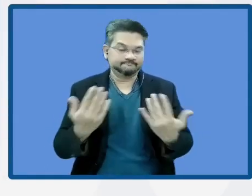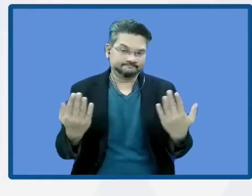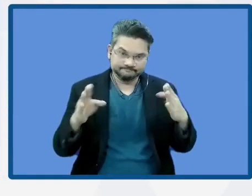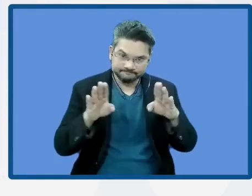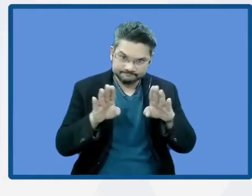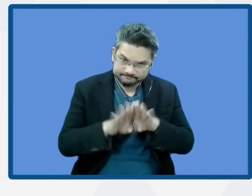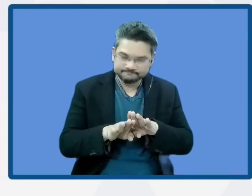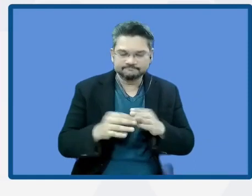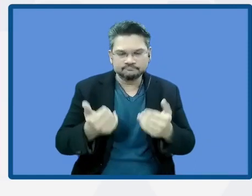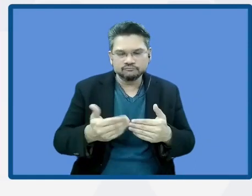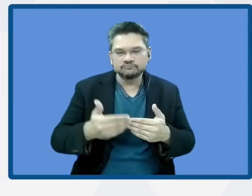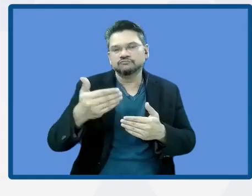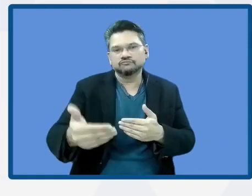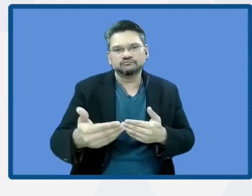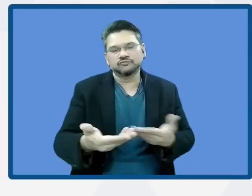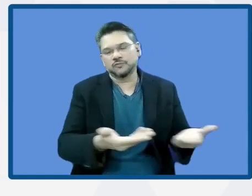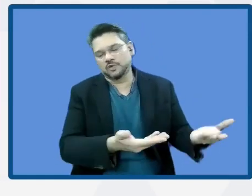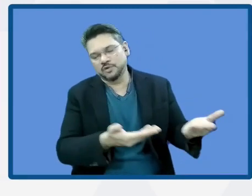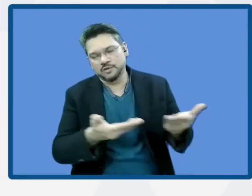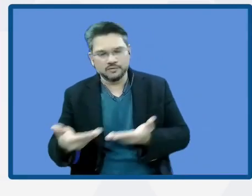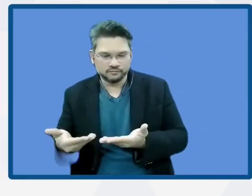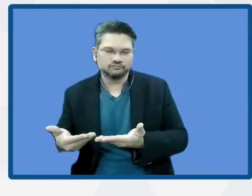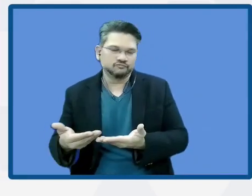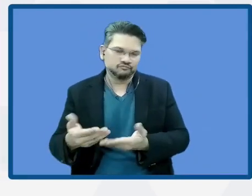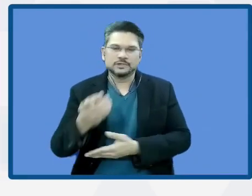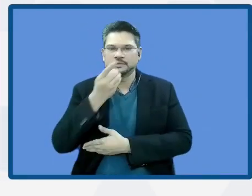for lunch at the Monte